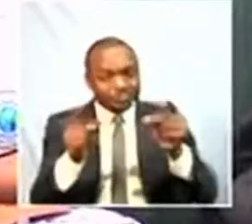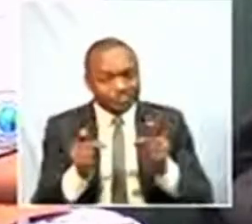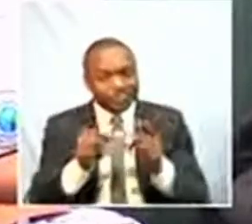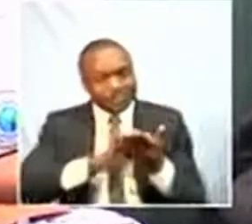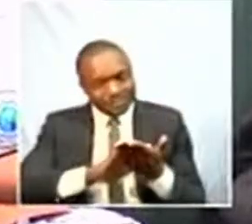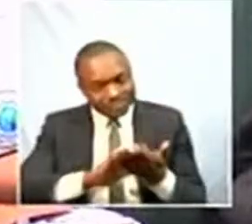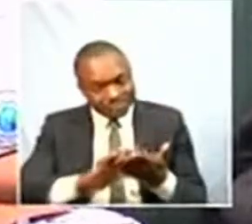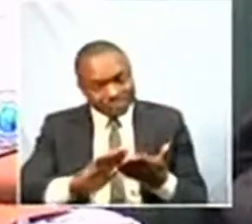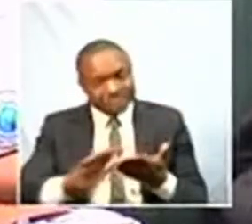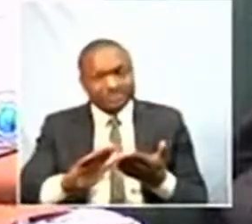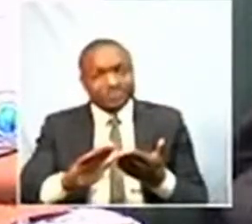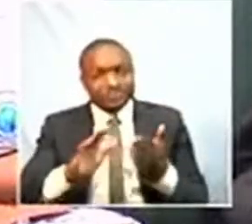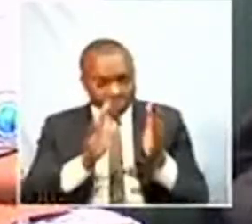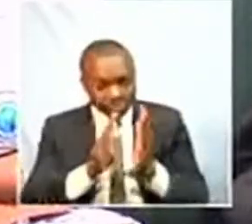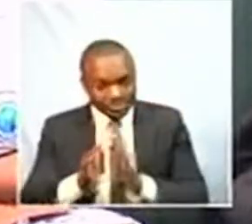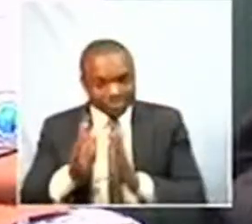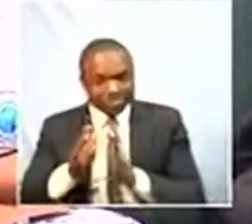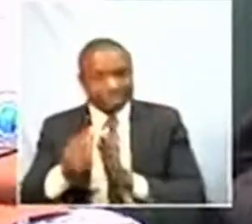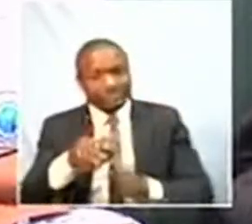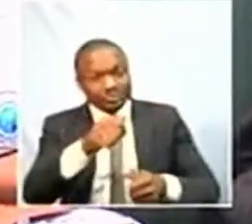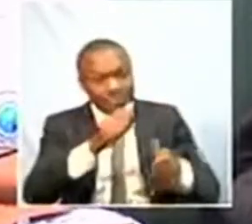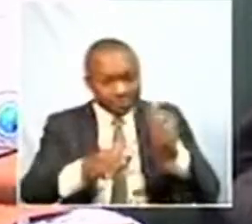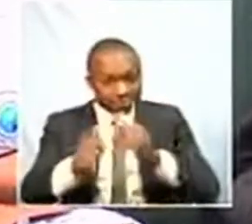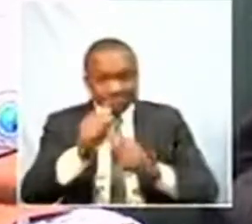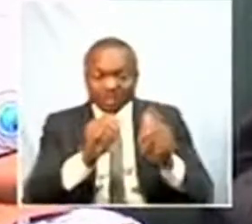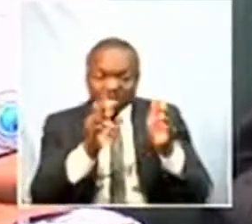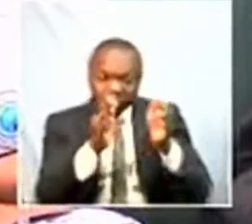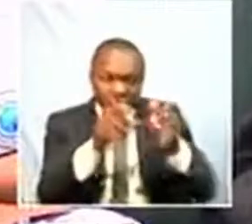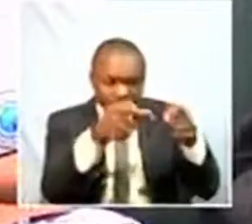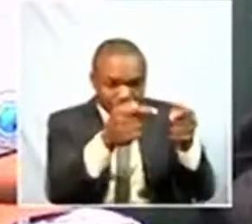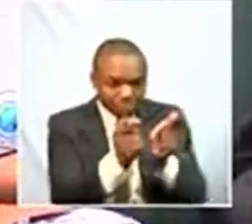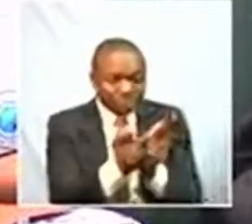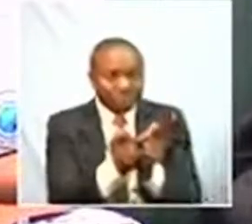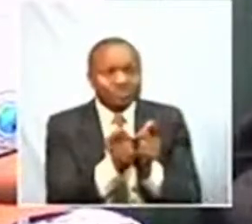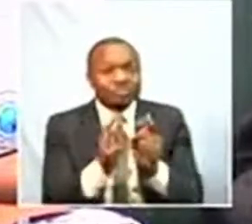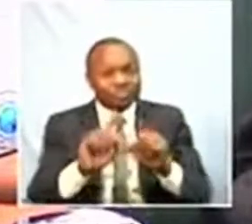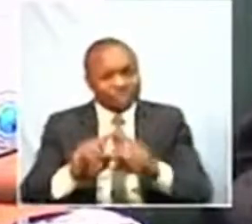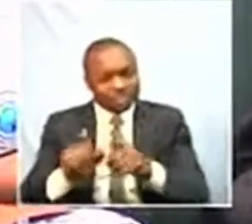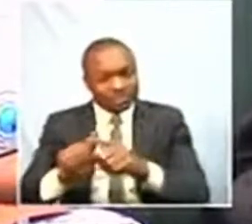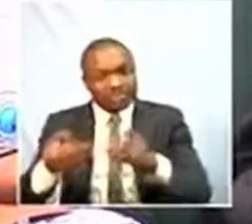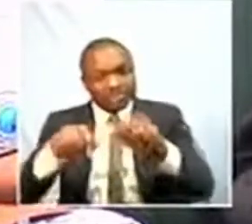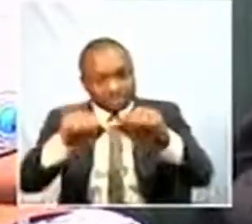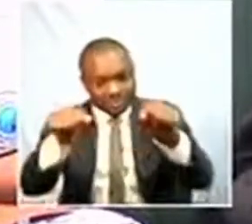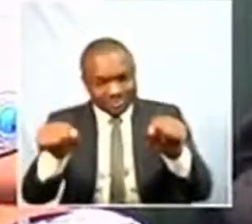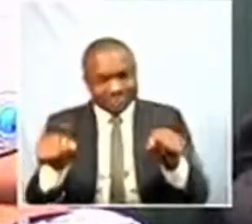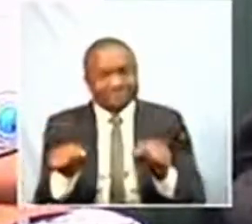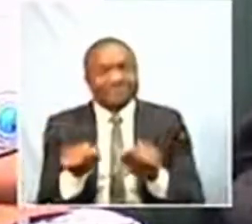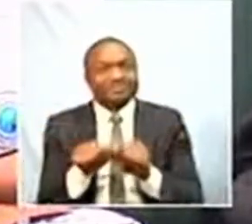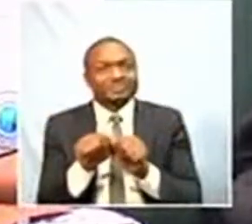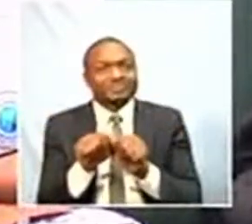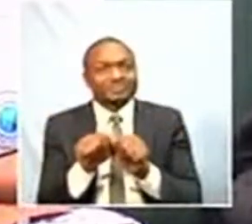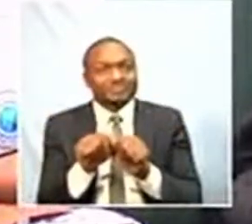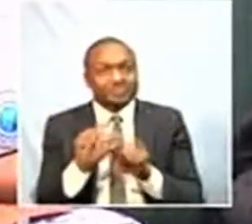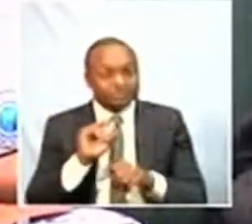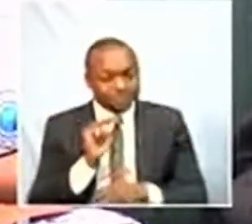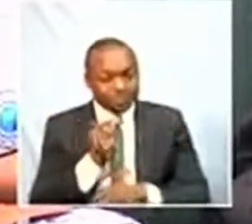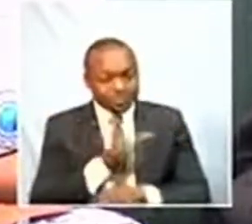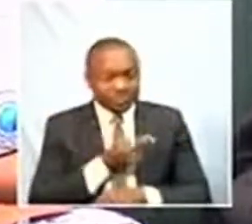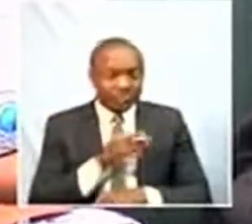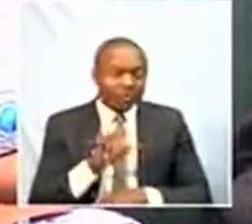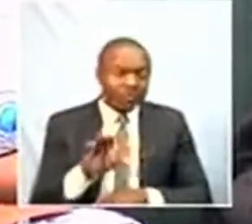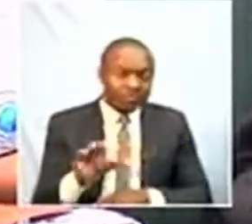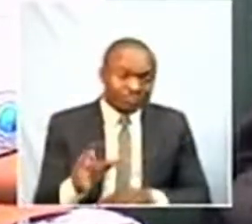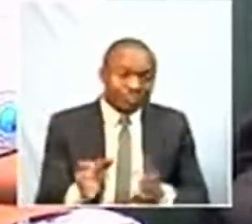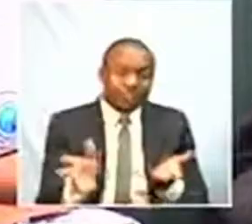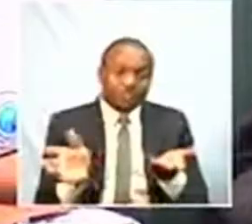clean by organizing ourselves in small groups in our constituencies or communities in order for us to pick up garbage